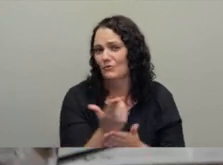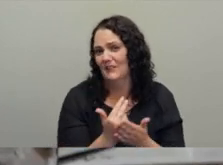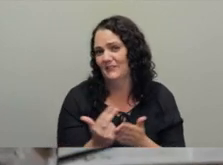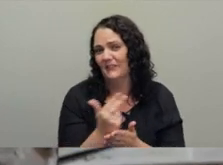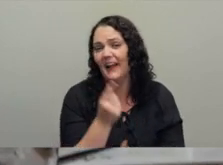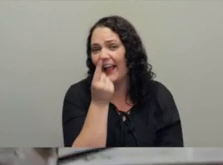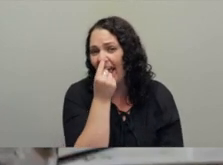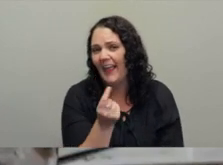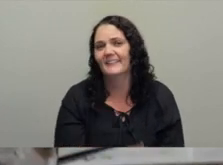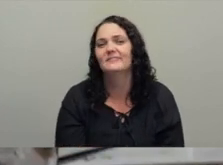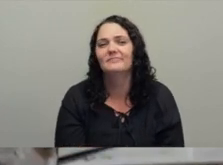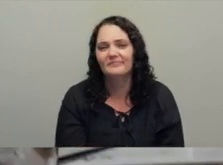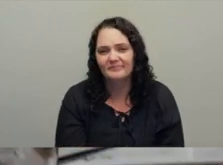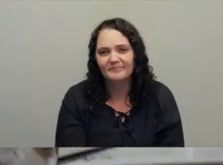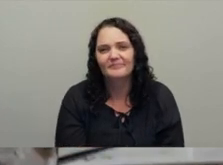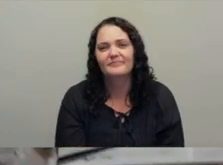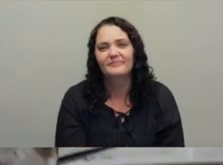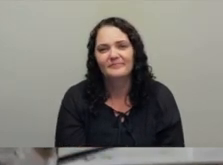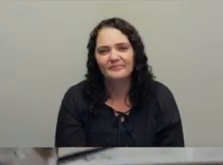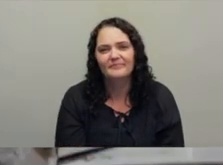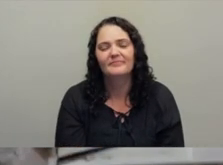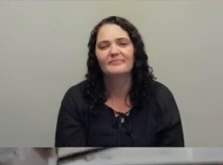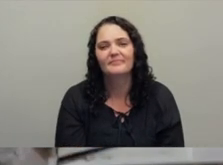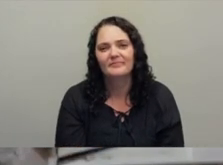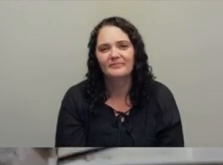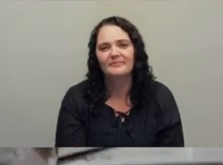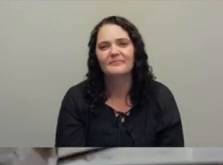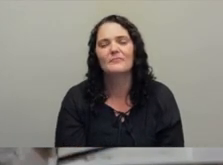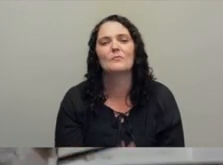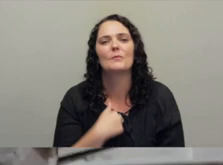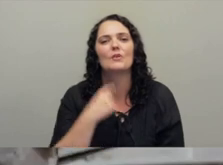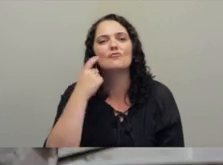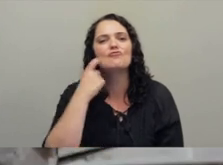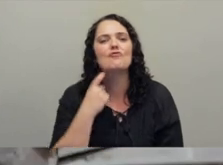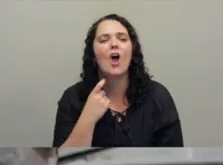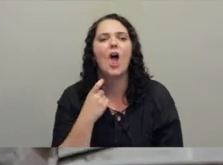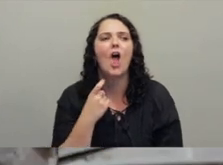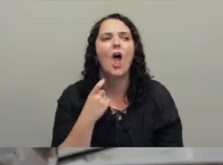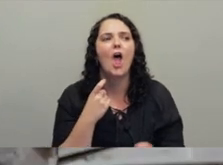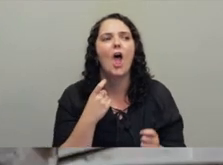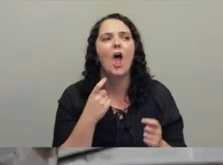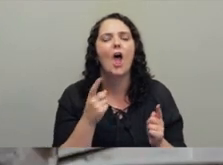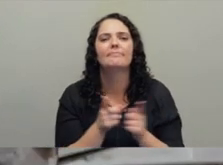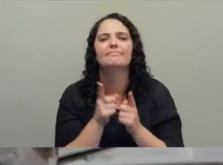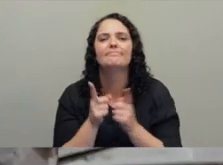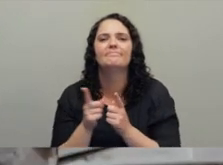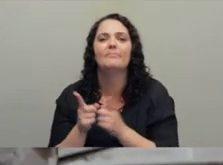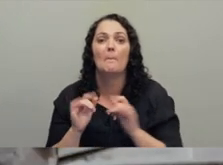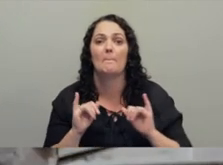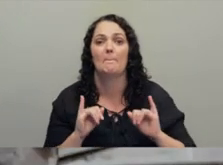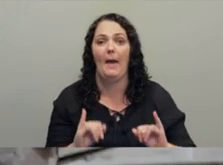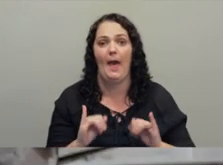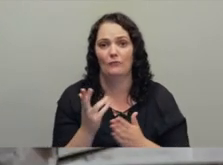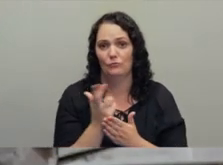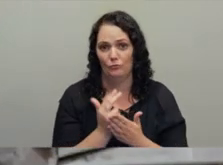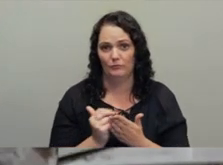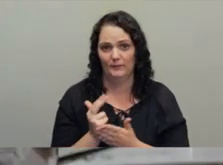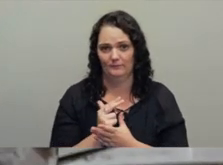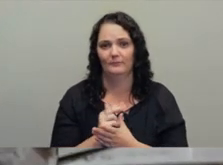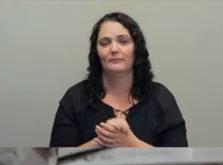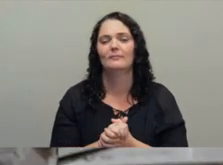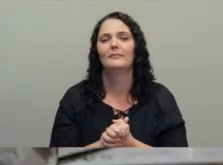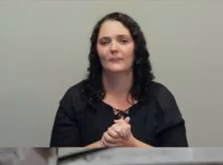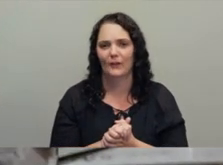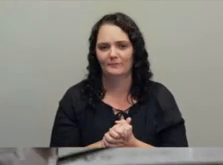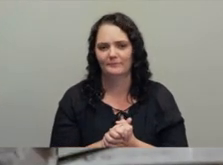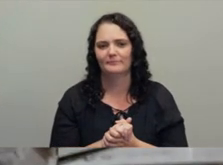give you some mechanisms that you can use to share your drawings with us. All right, we're going to try to do a couple of bad drawings. We're going to do this one first, and we're going to switch, and we're